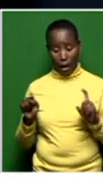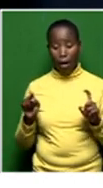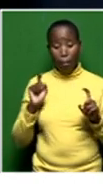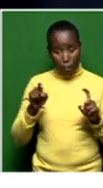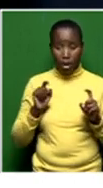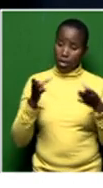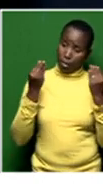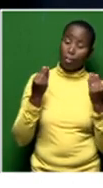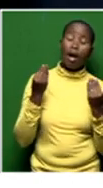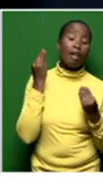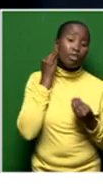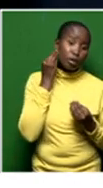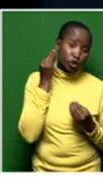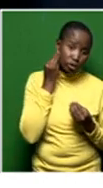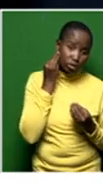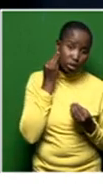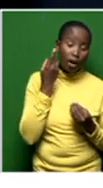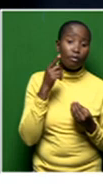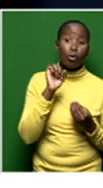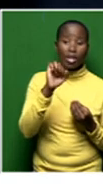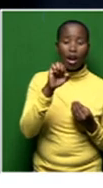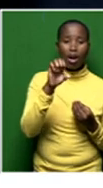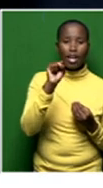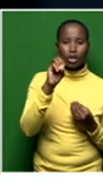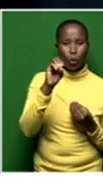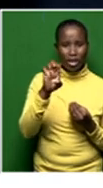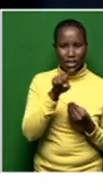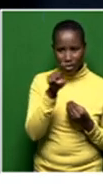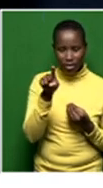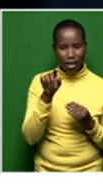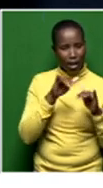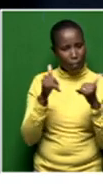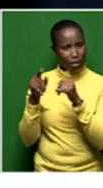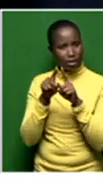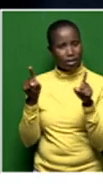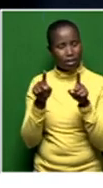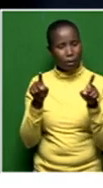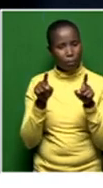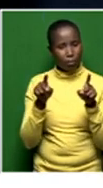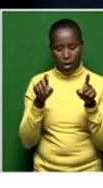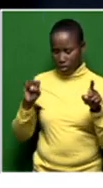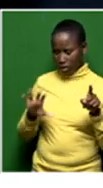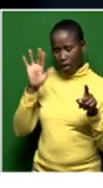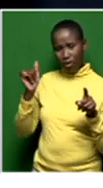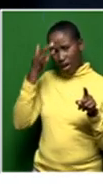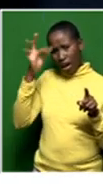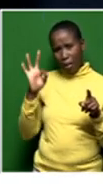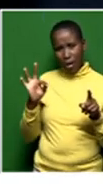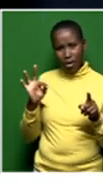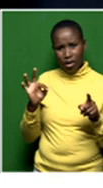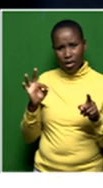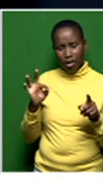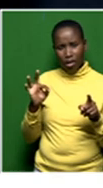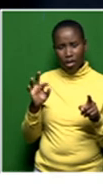get information about a state-owned company. How does the South African government justify